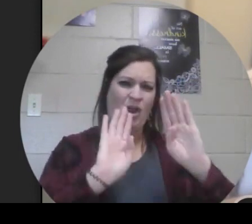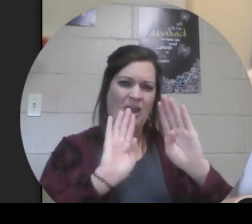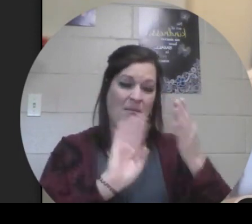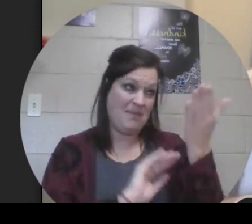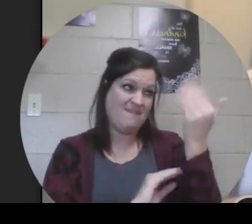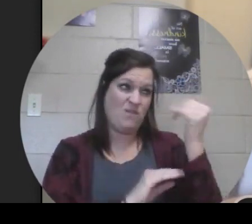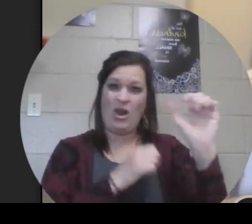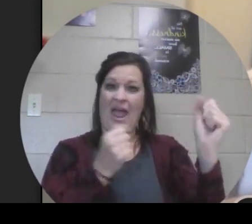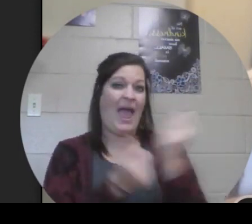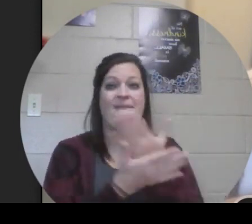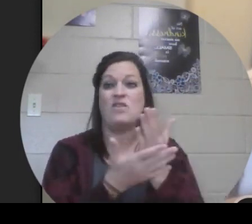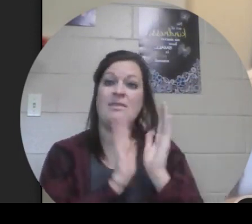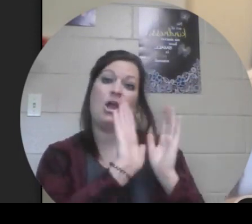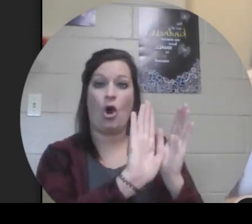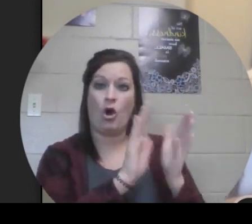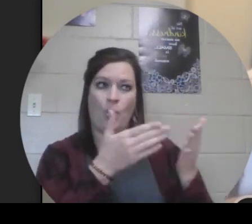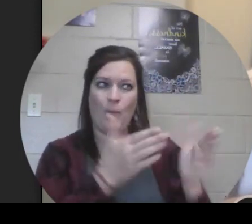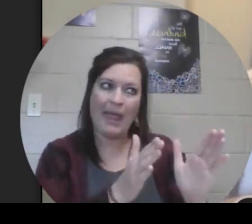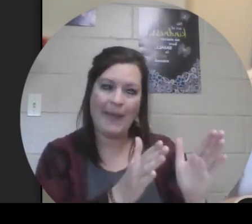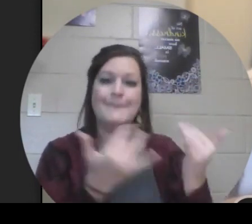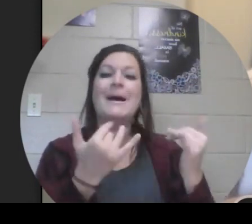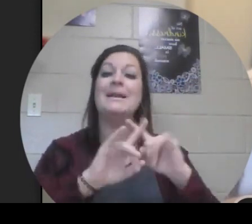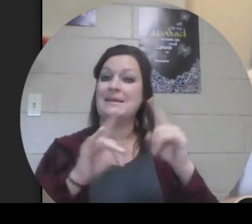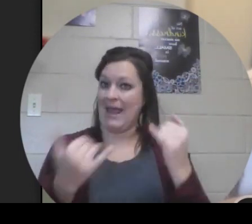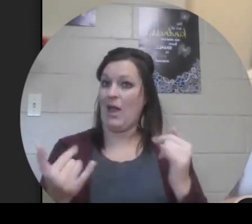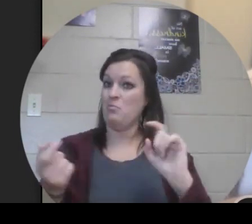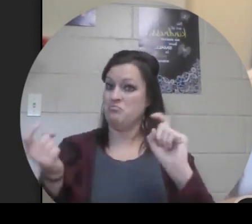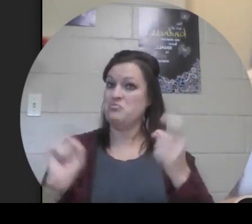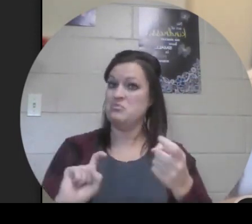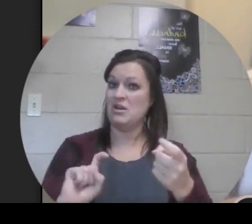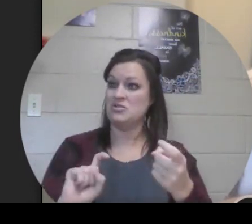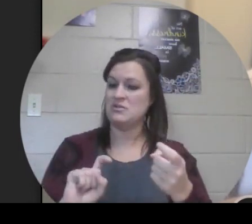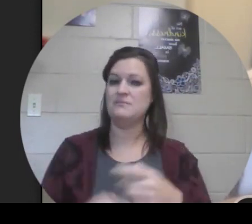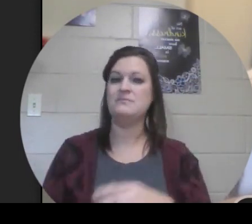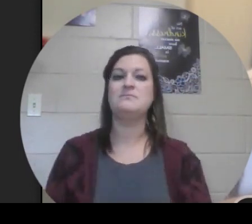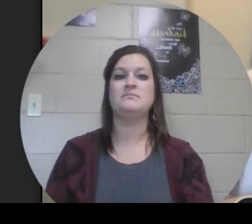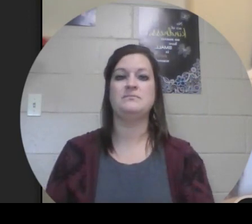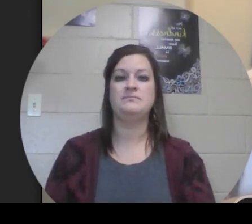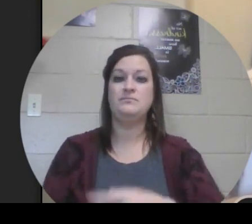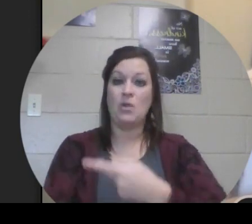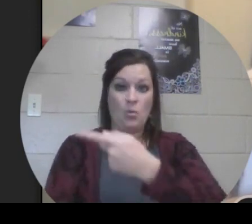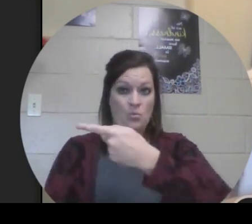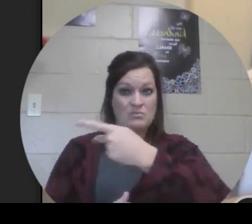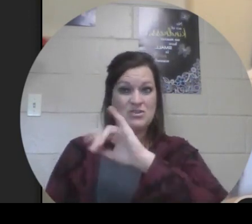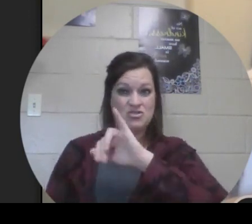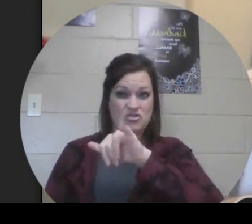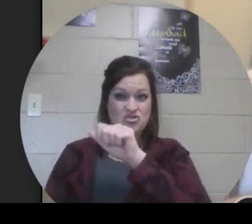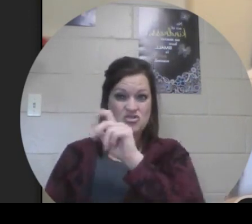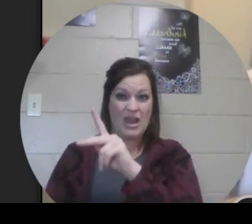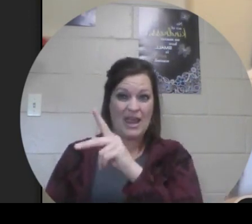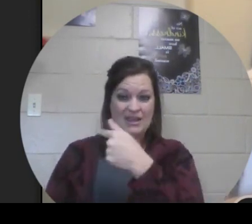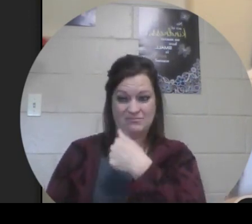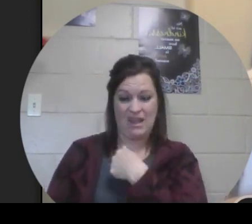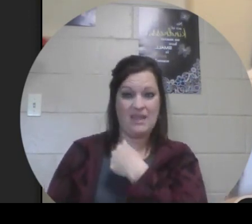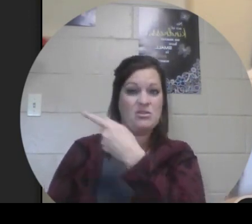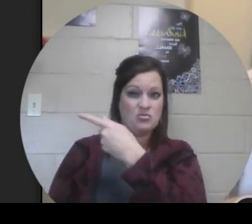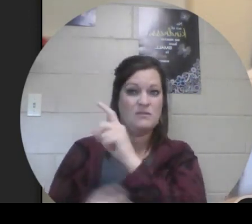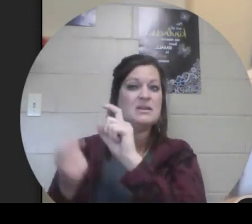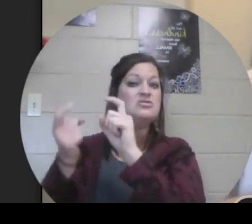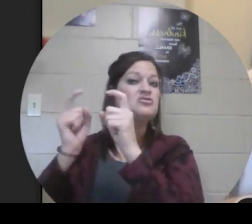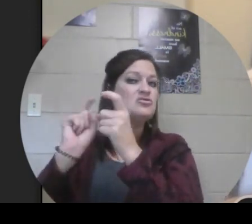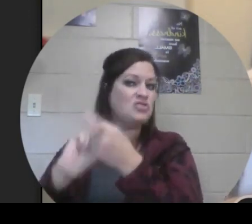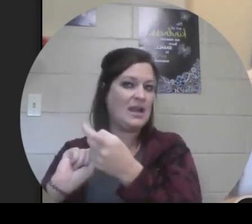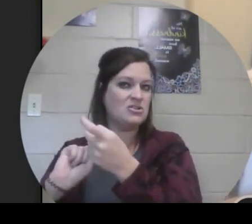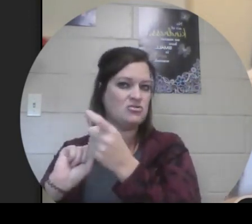then. Jack and I changed some of our statements too. The frogs were a homeschool experiment, Jack added.